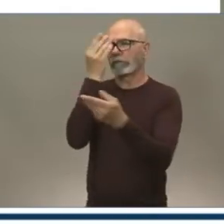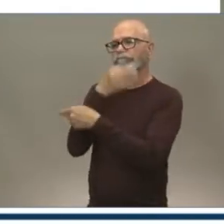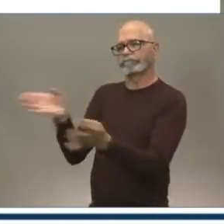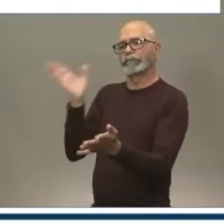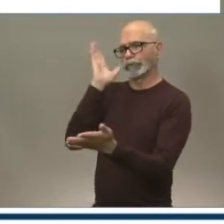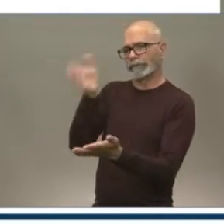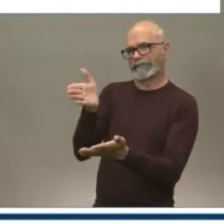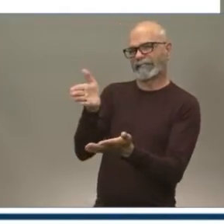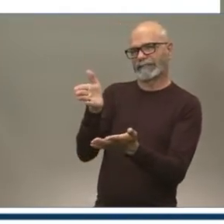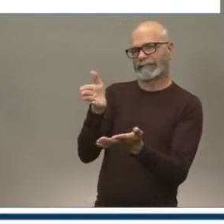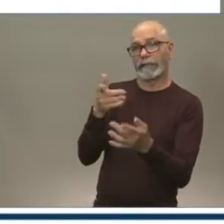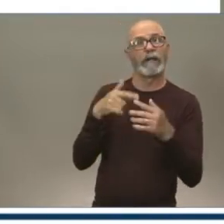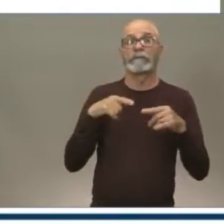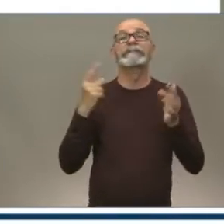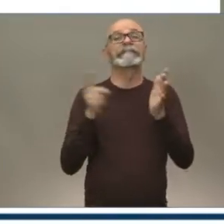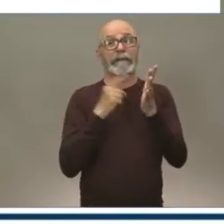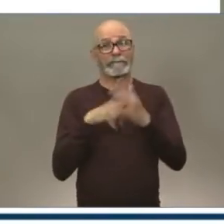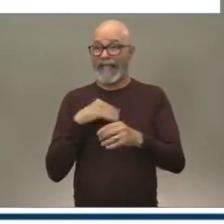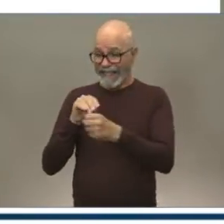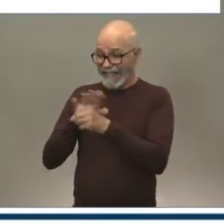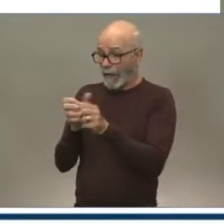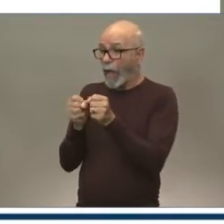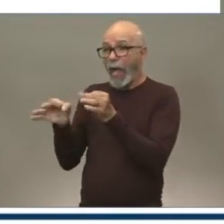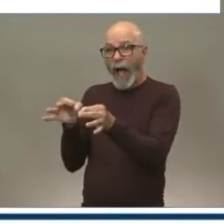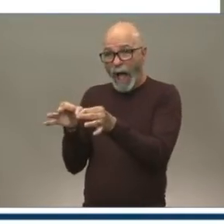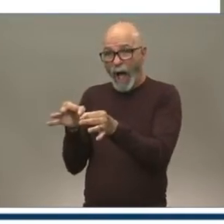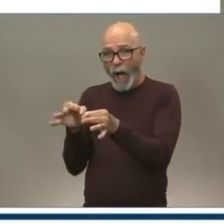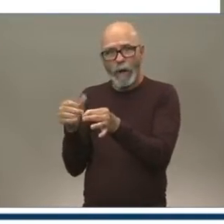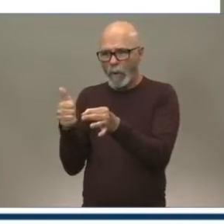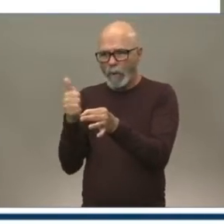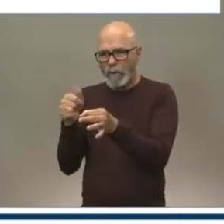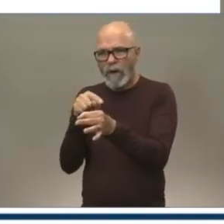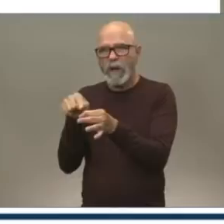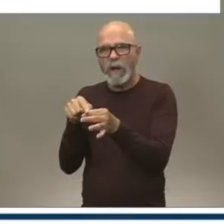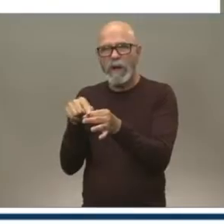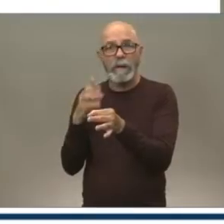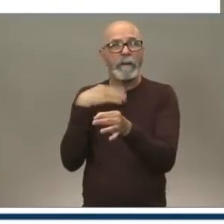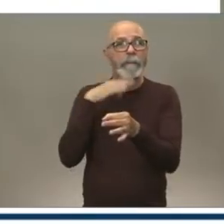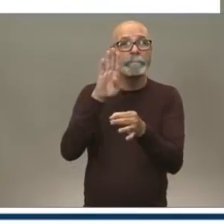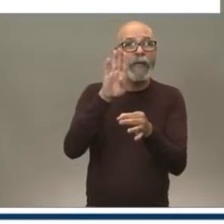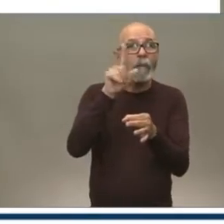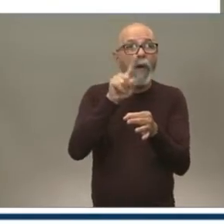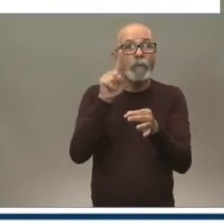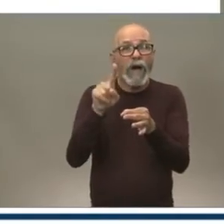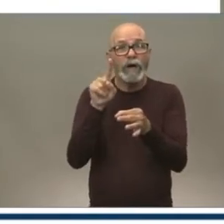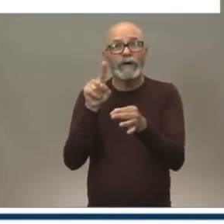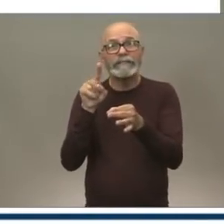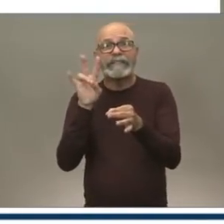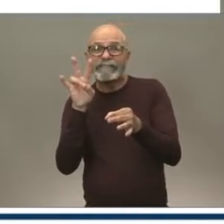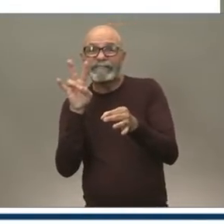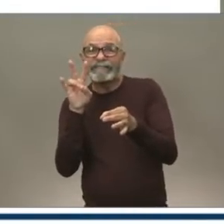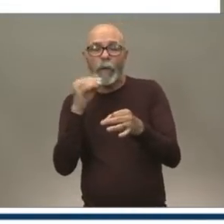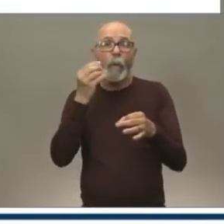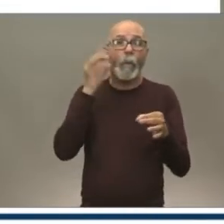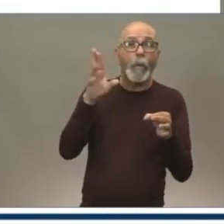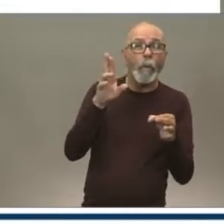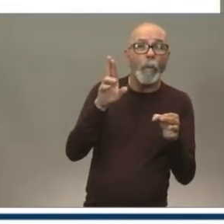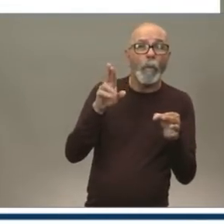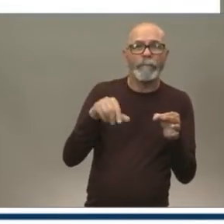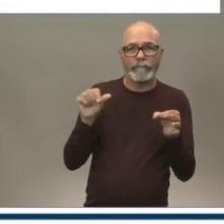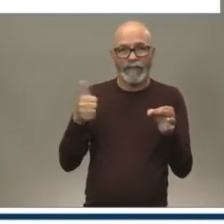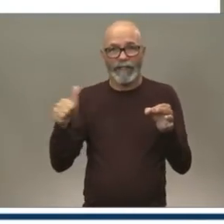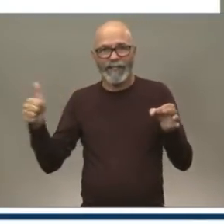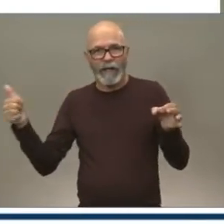us which variant. So we can't tell you whether it's the B117 or whatever. That has to wait. So we can only talk about that